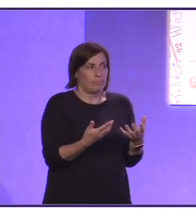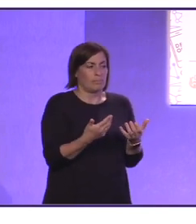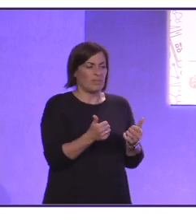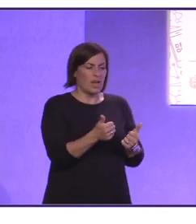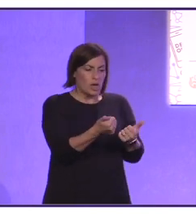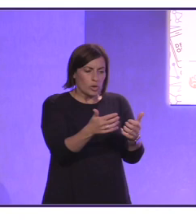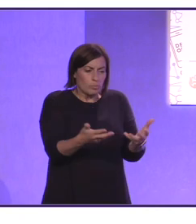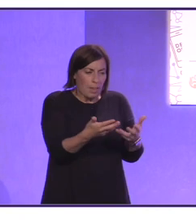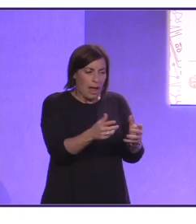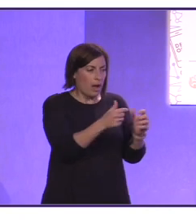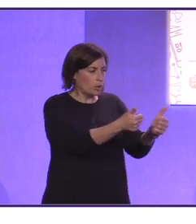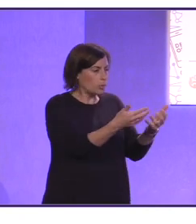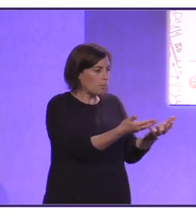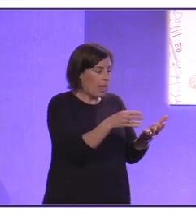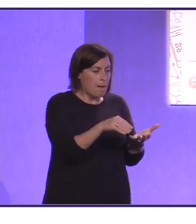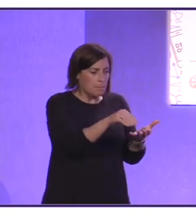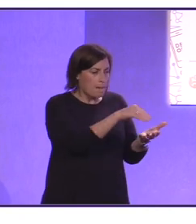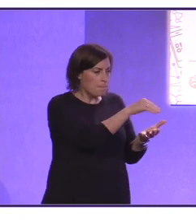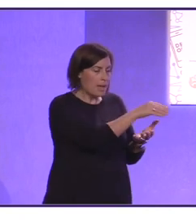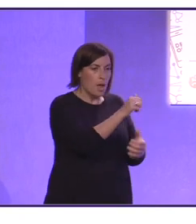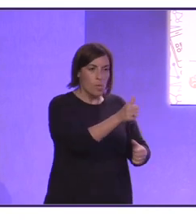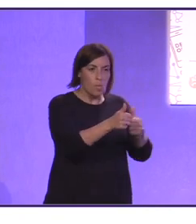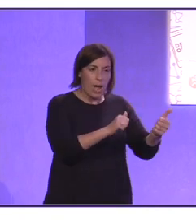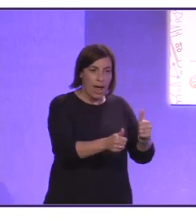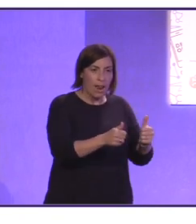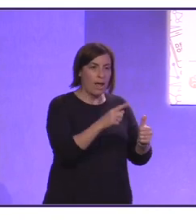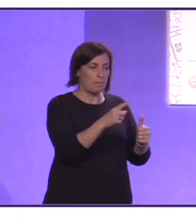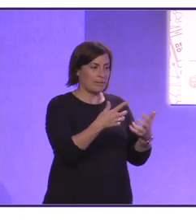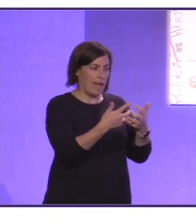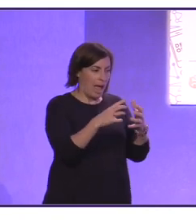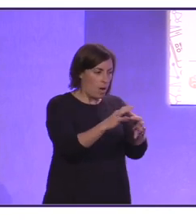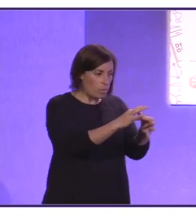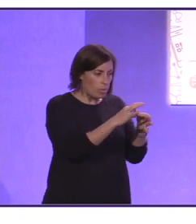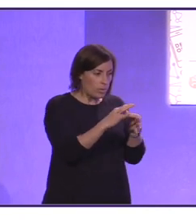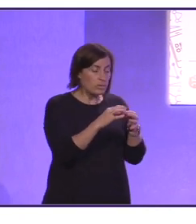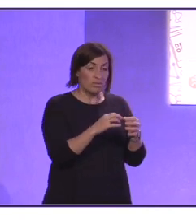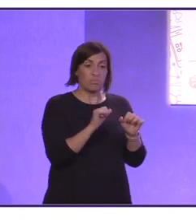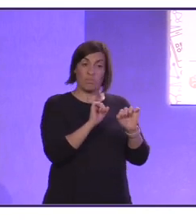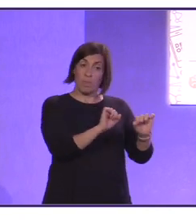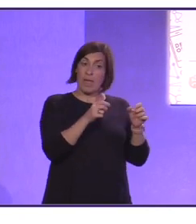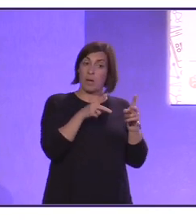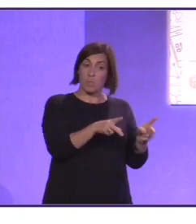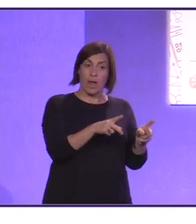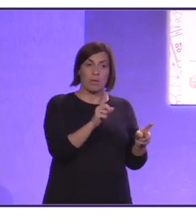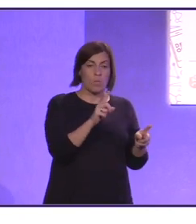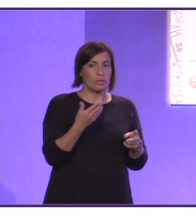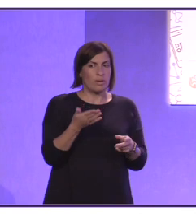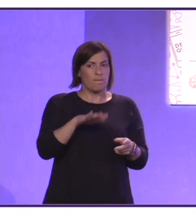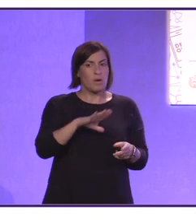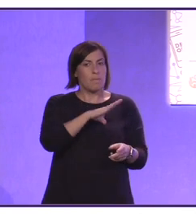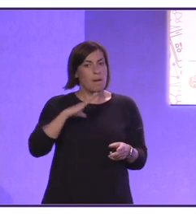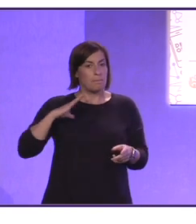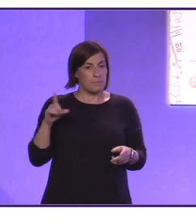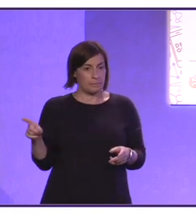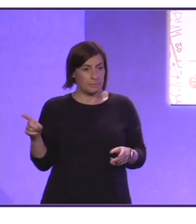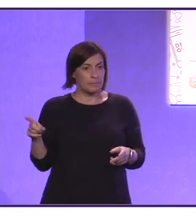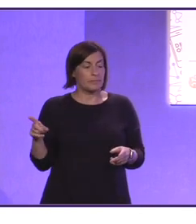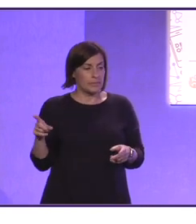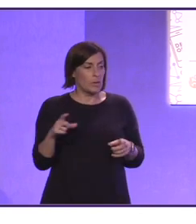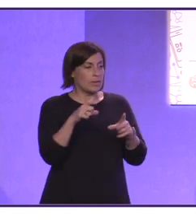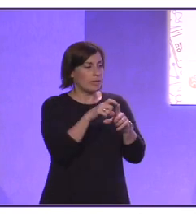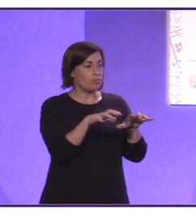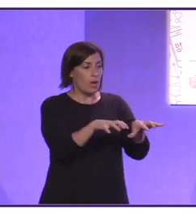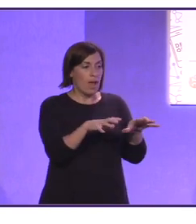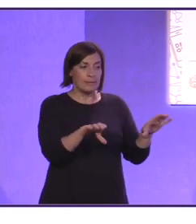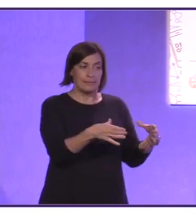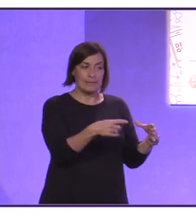well-paid players. And to do that, they orchestrated a whole bunch of things, some of which they've taken from the military. So in the Detroit Lions, they have